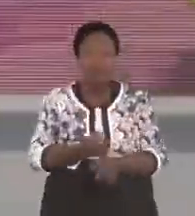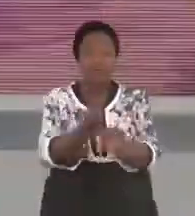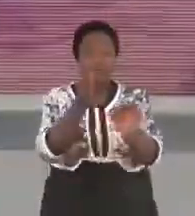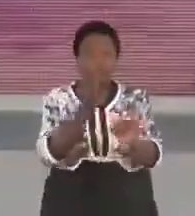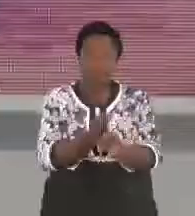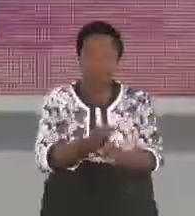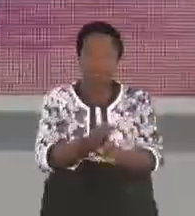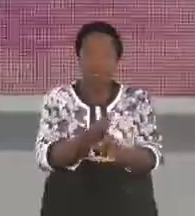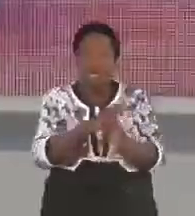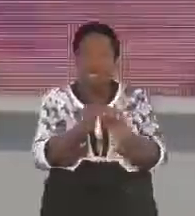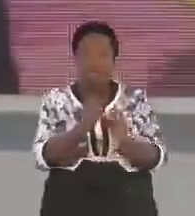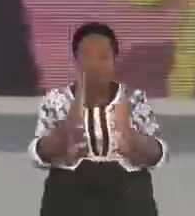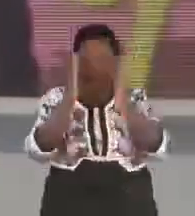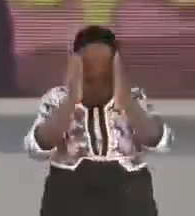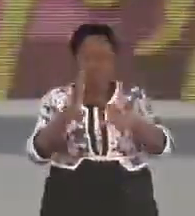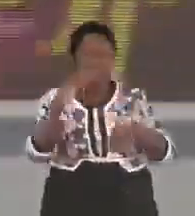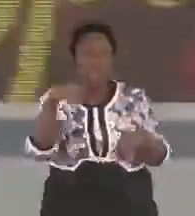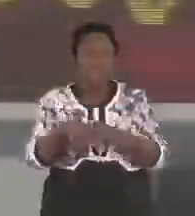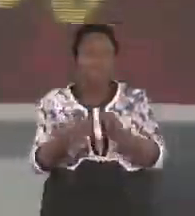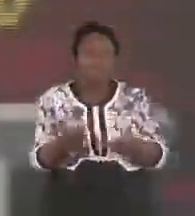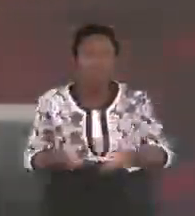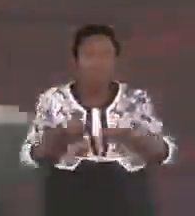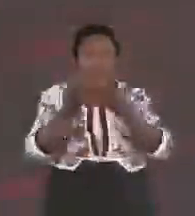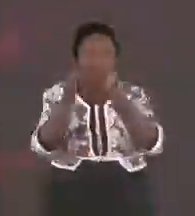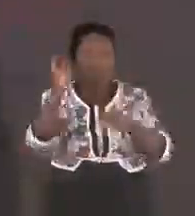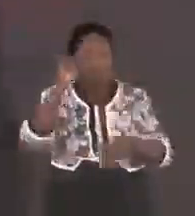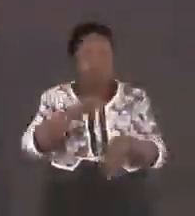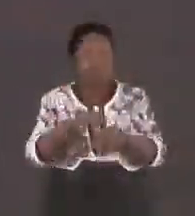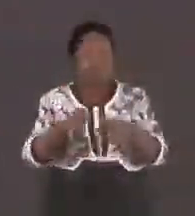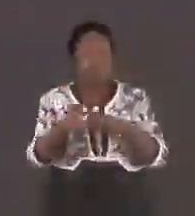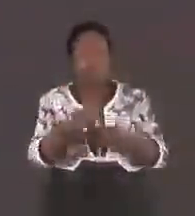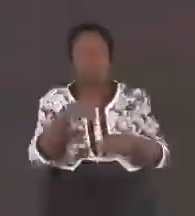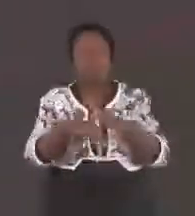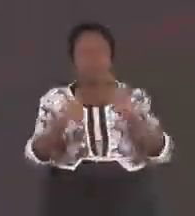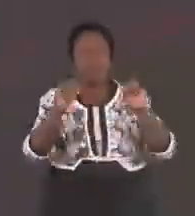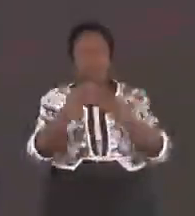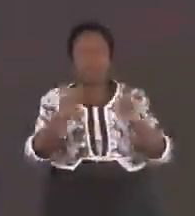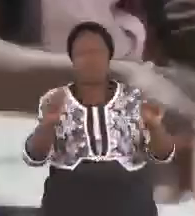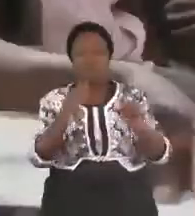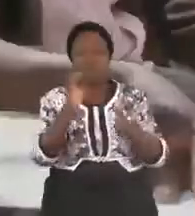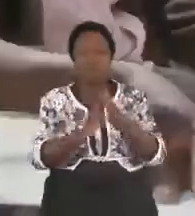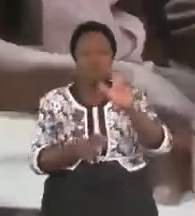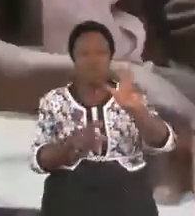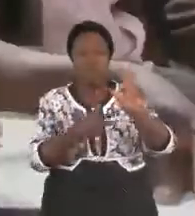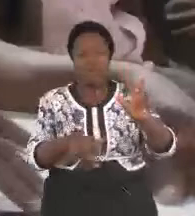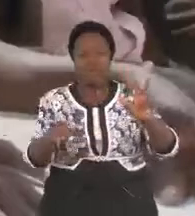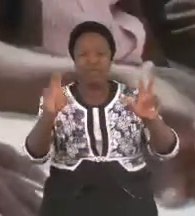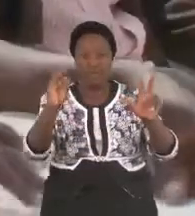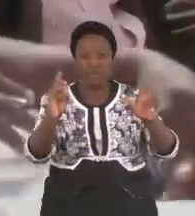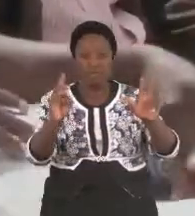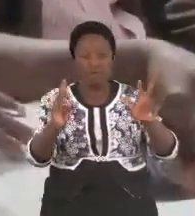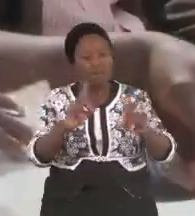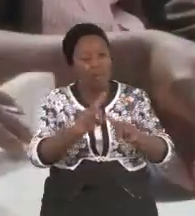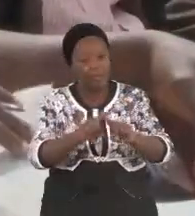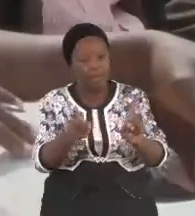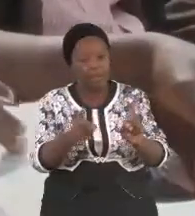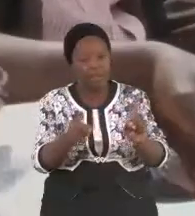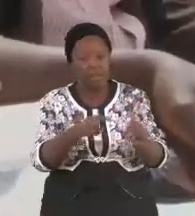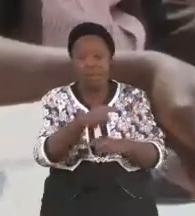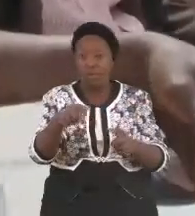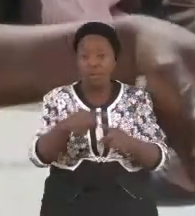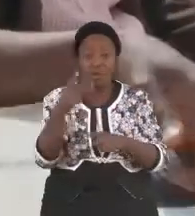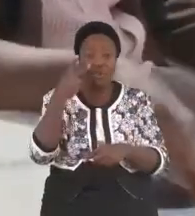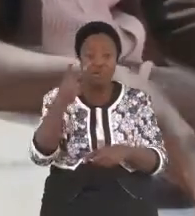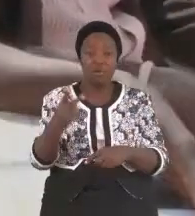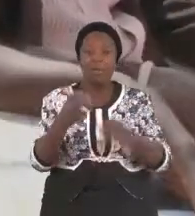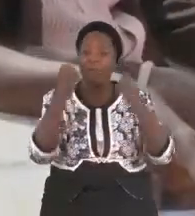his message to them. Matthew chapter 3, verse 7. But when he saw many of